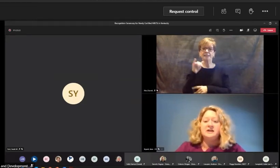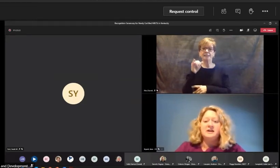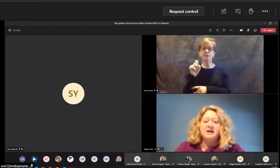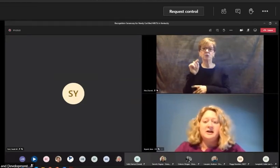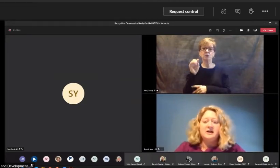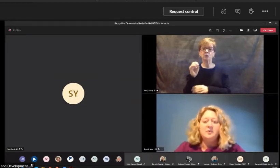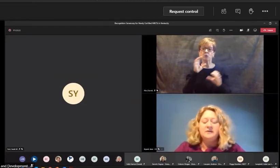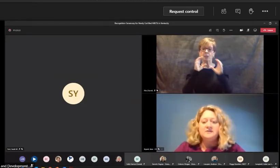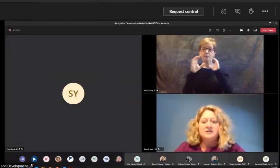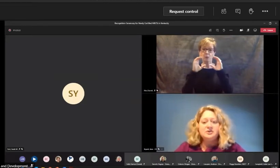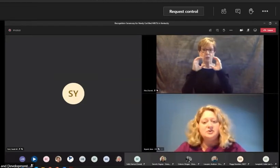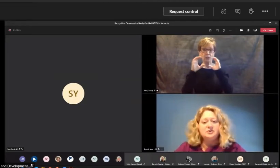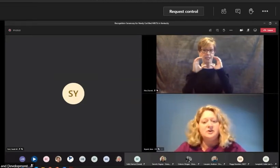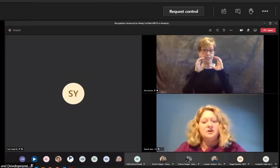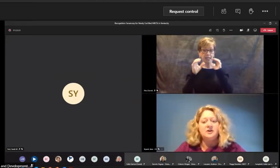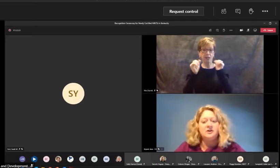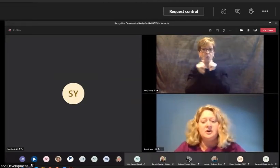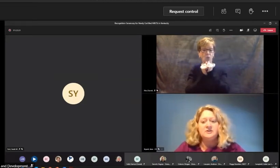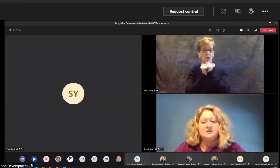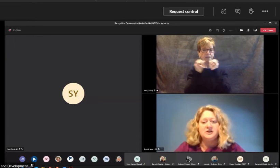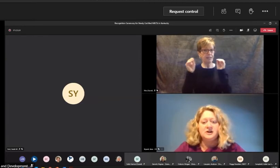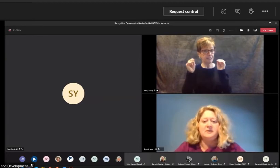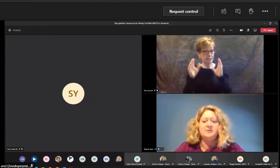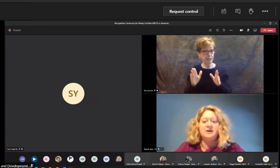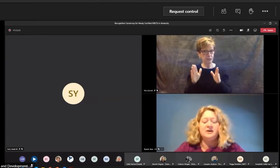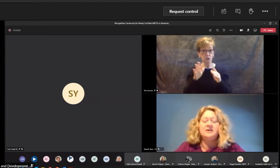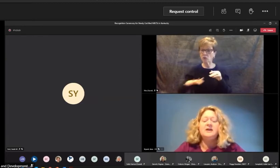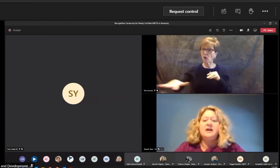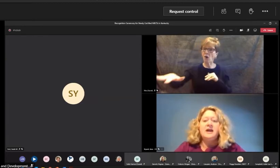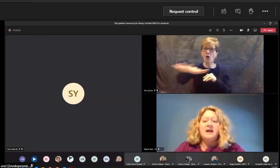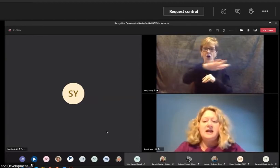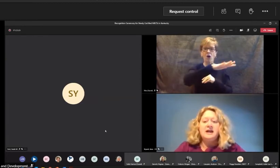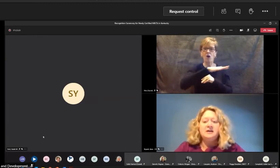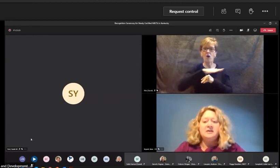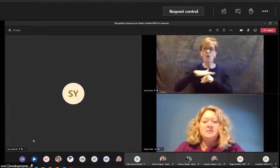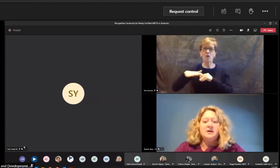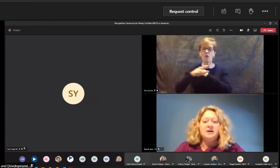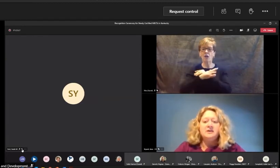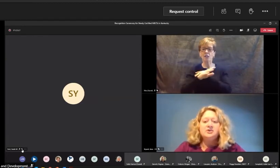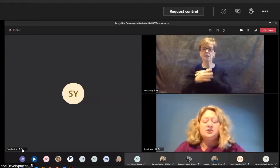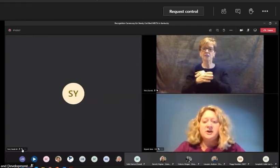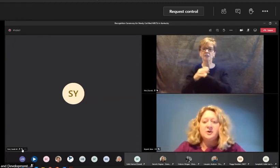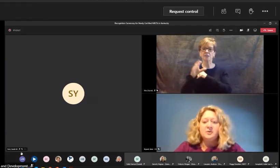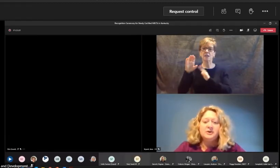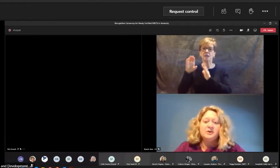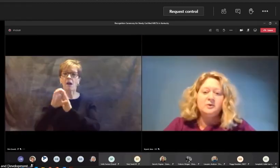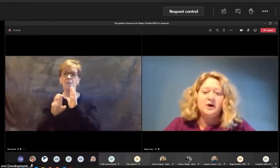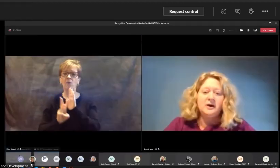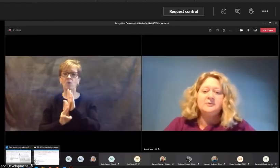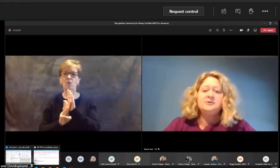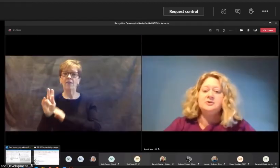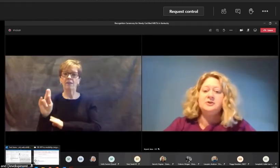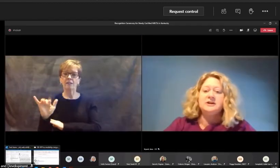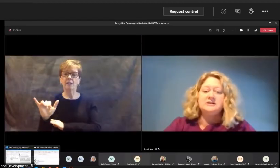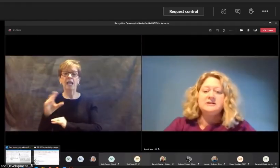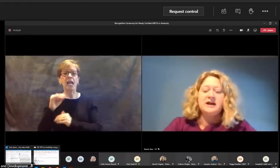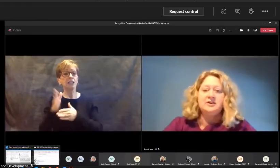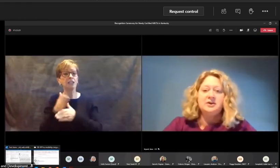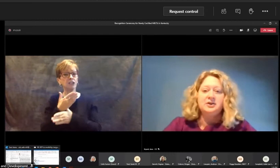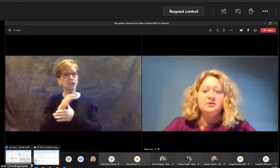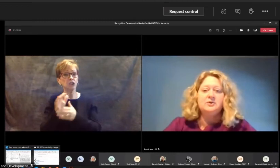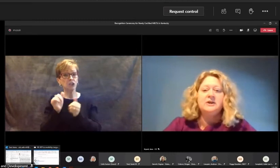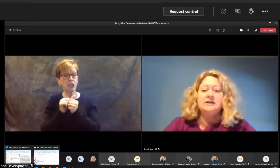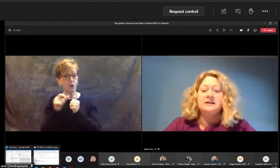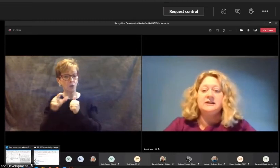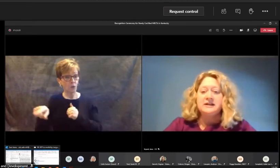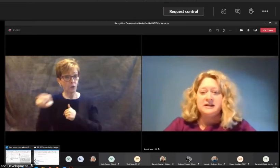with teachers all across the Commonwealth and share with you opportunities how